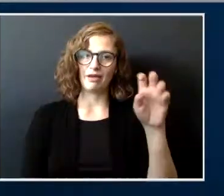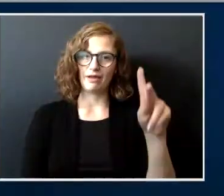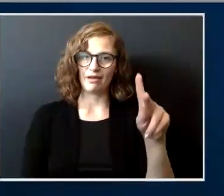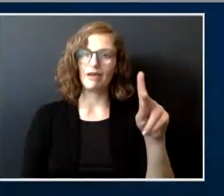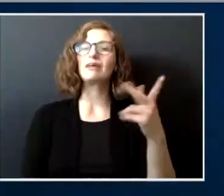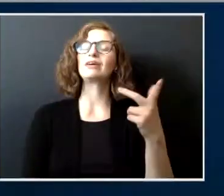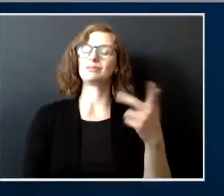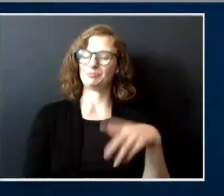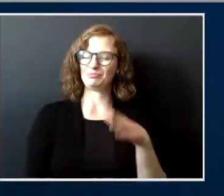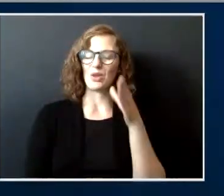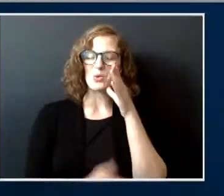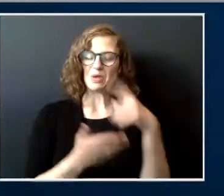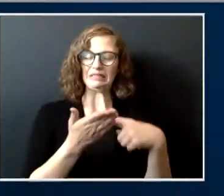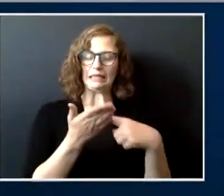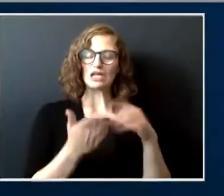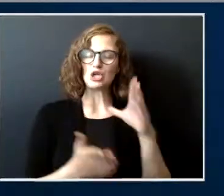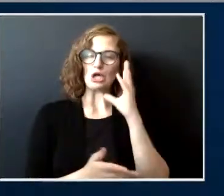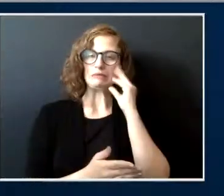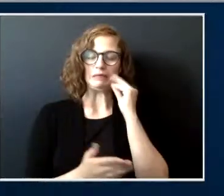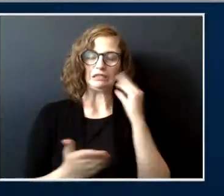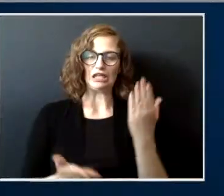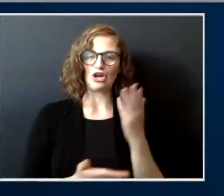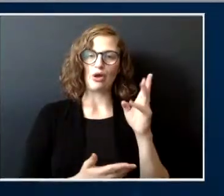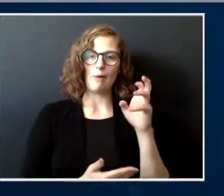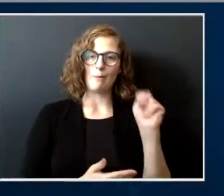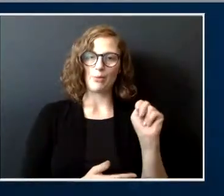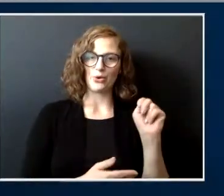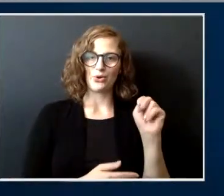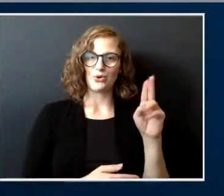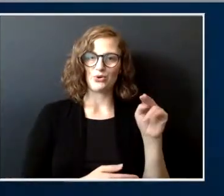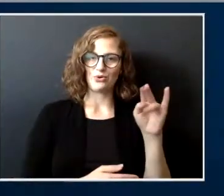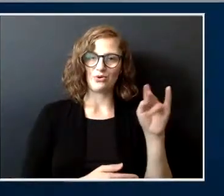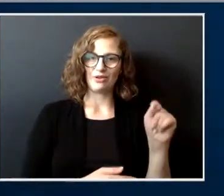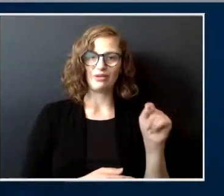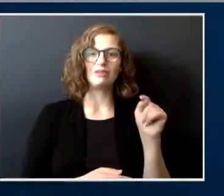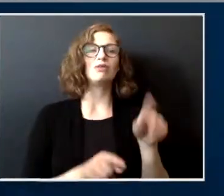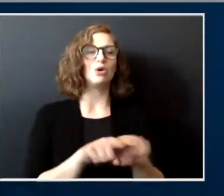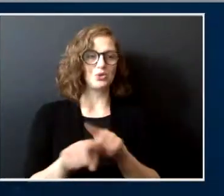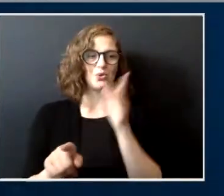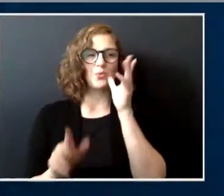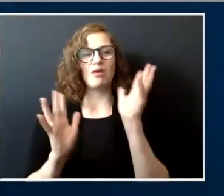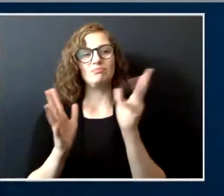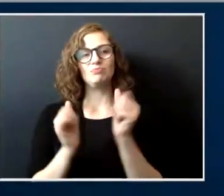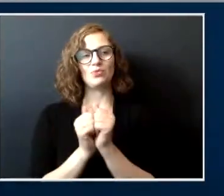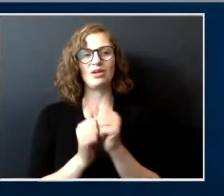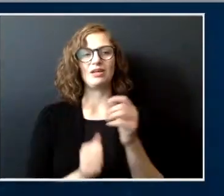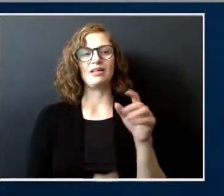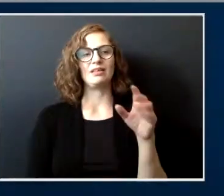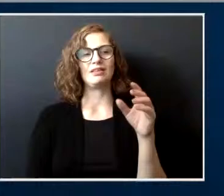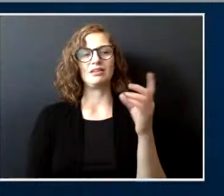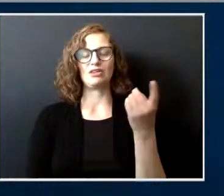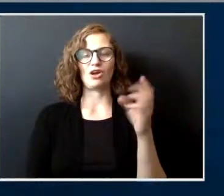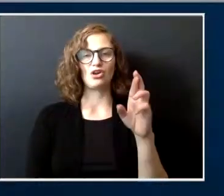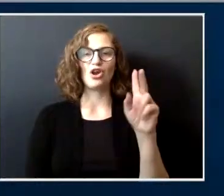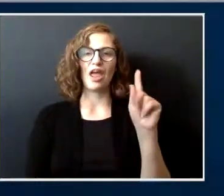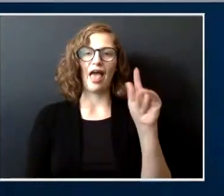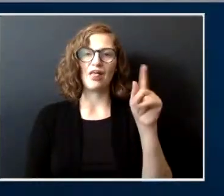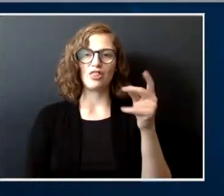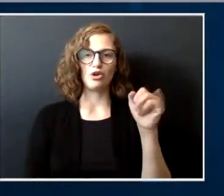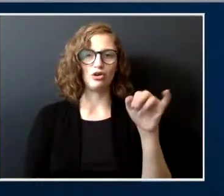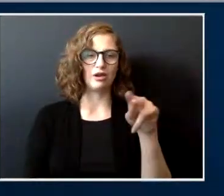also delighted to visit with Catherine Golson, the nurse manager for the burn unit, who will give us a tour of what is called the tank